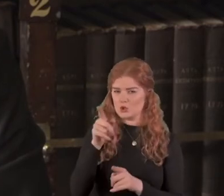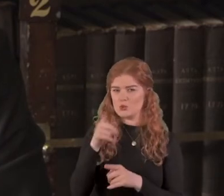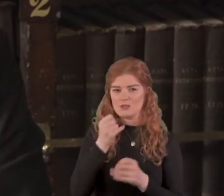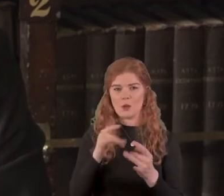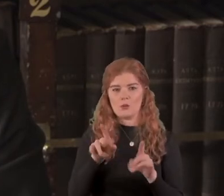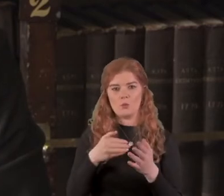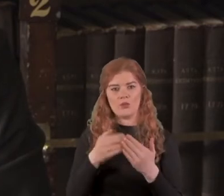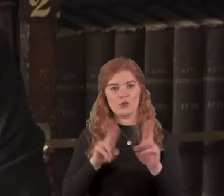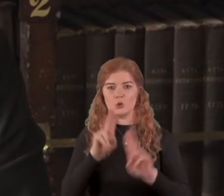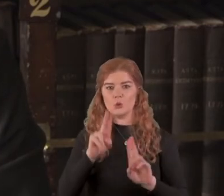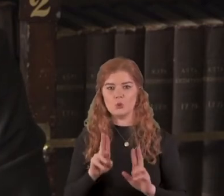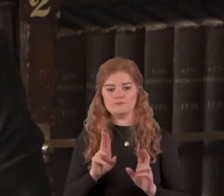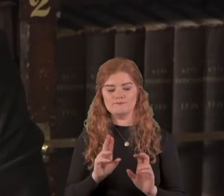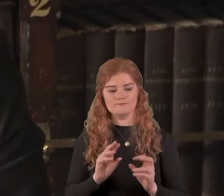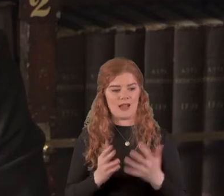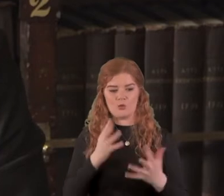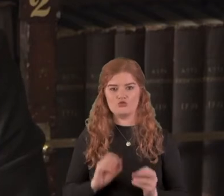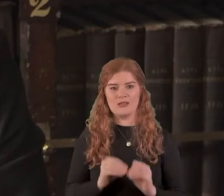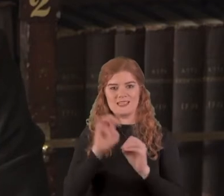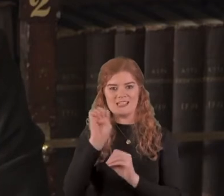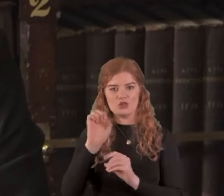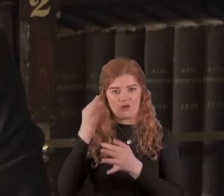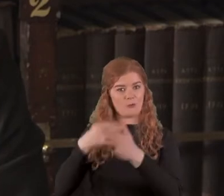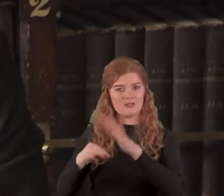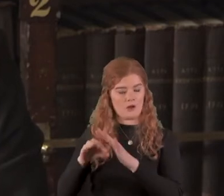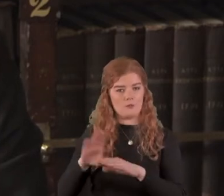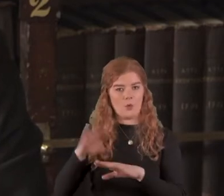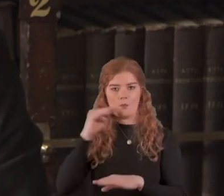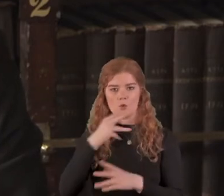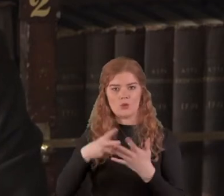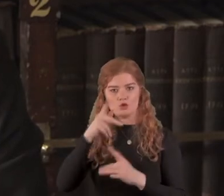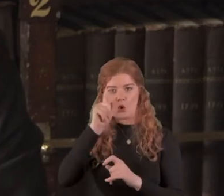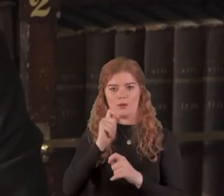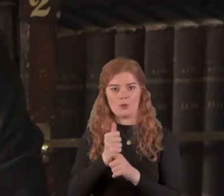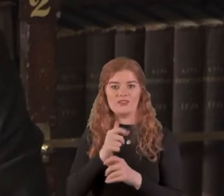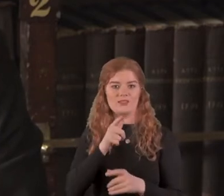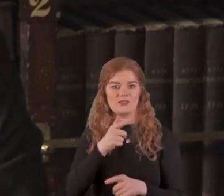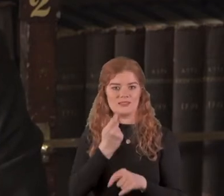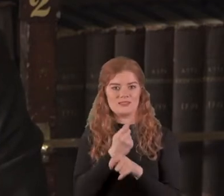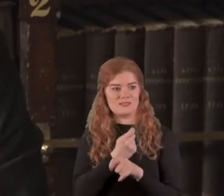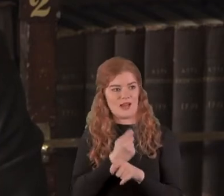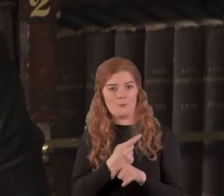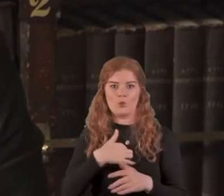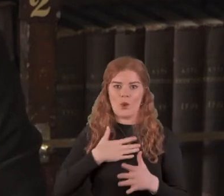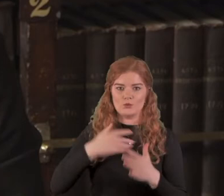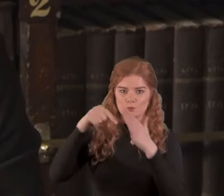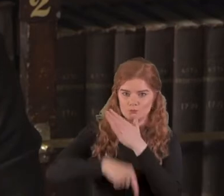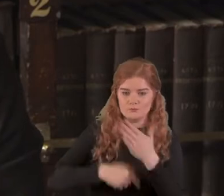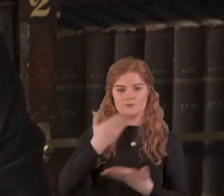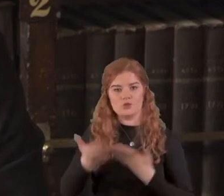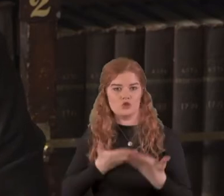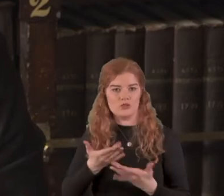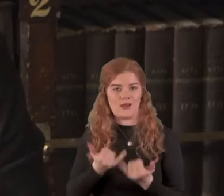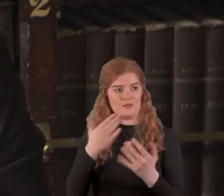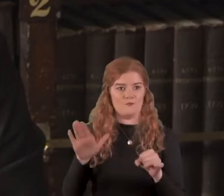makeup of the British government, is much more significant when it comes to the period we want to get into a bit more nitty-gritty of the